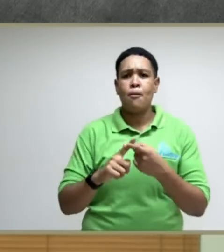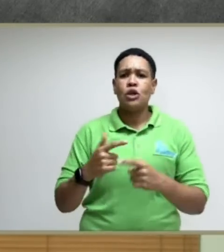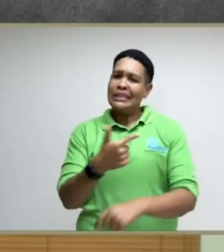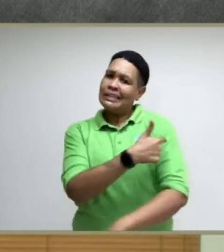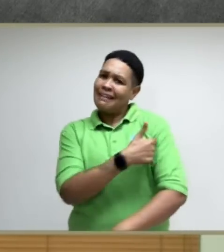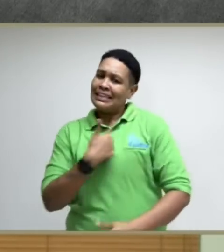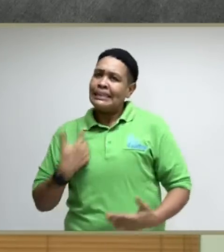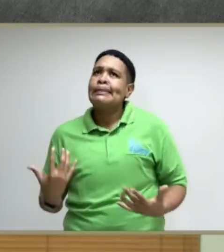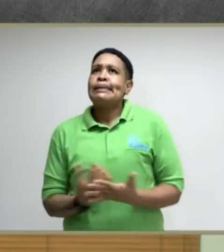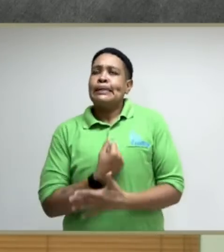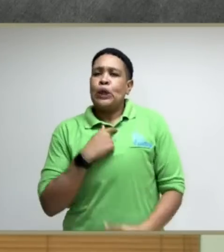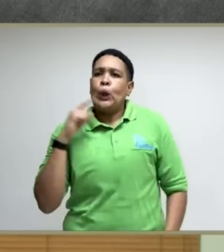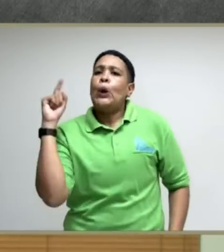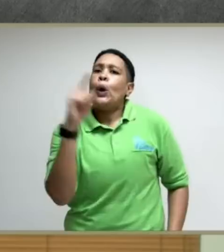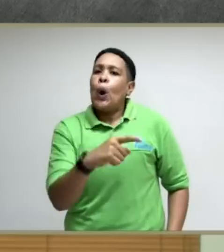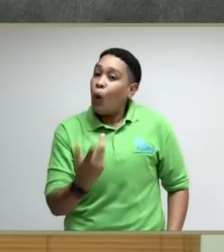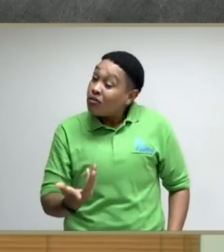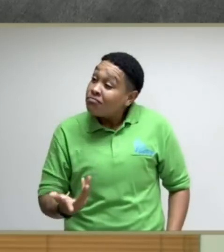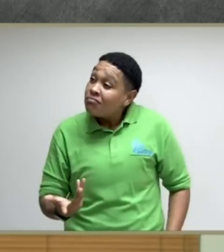vaccinated. Next slide.